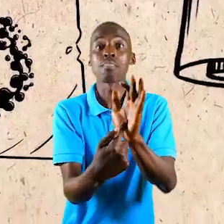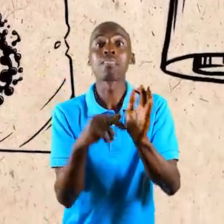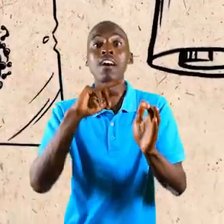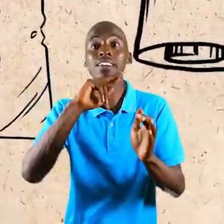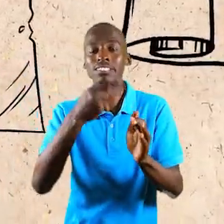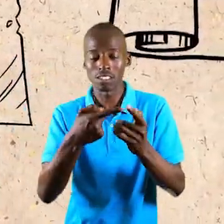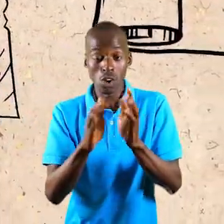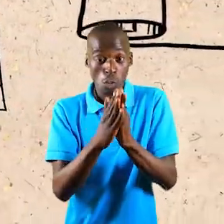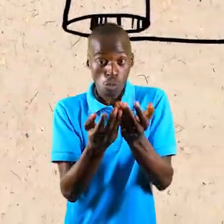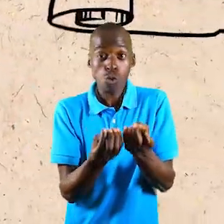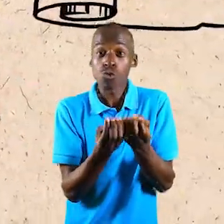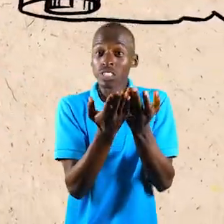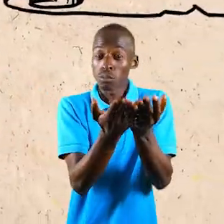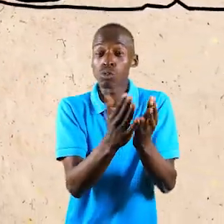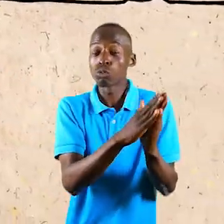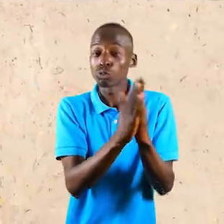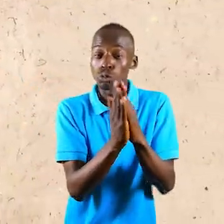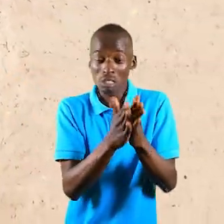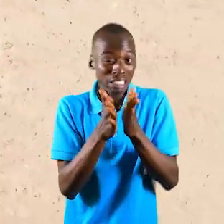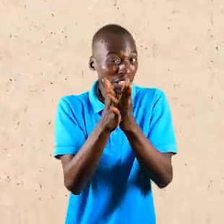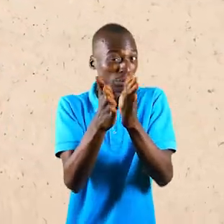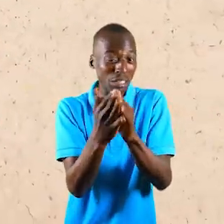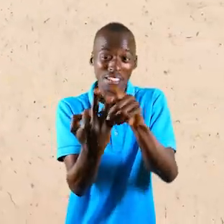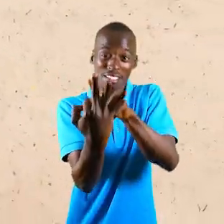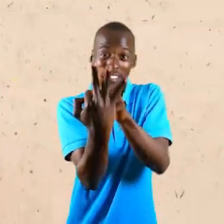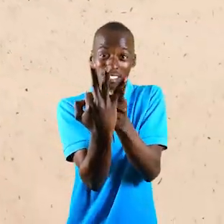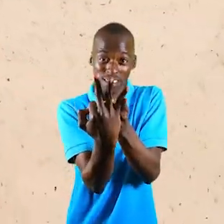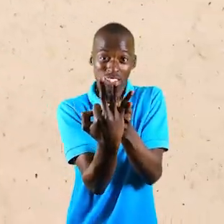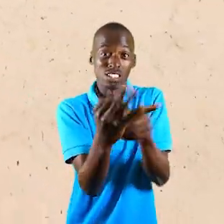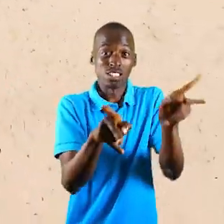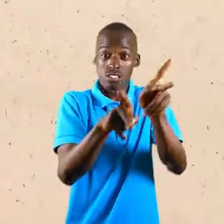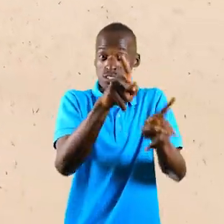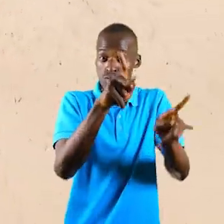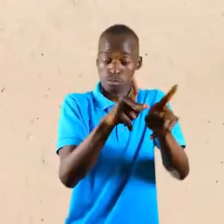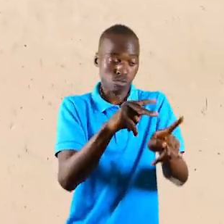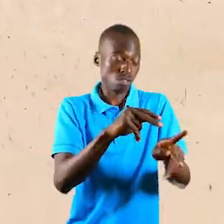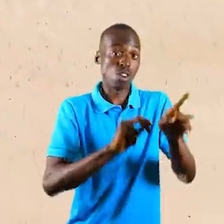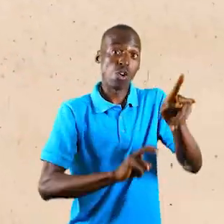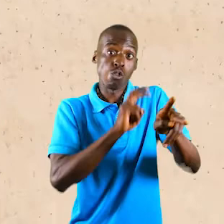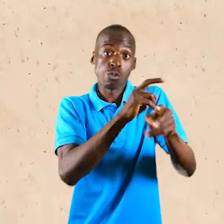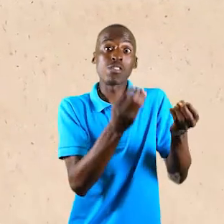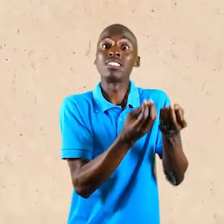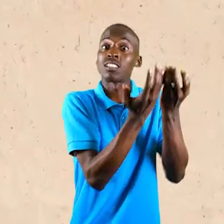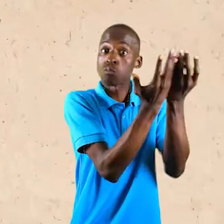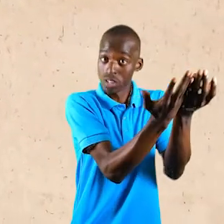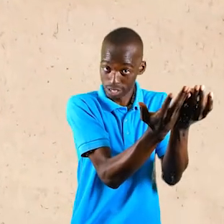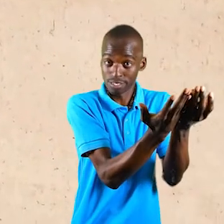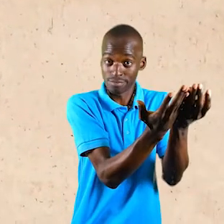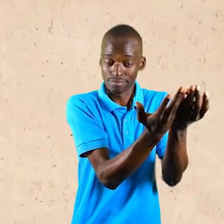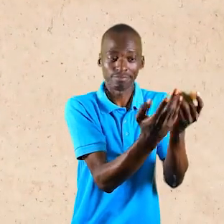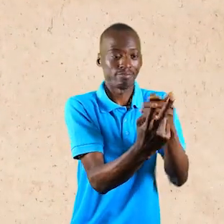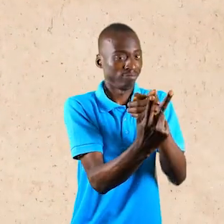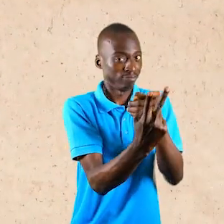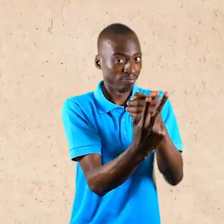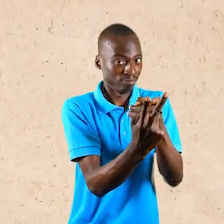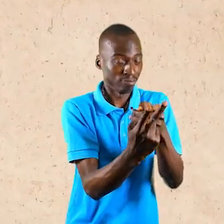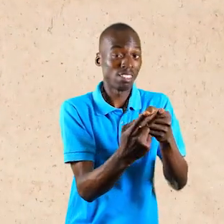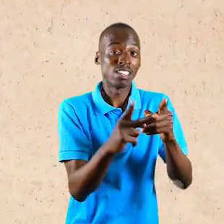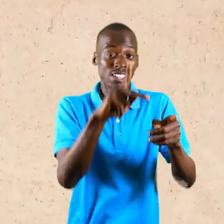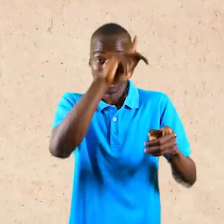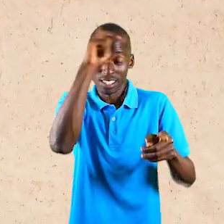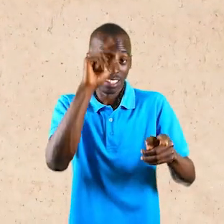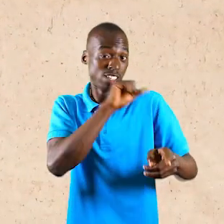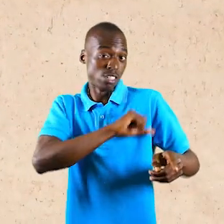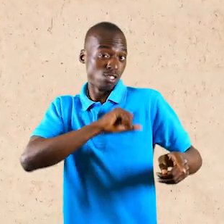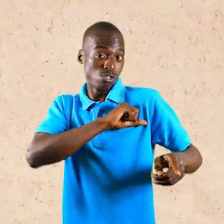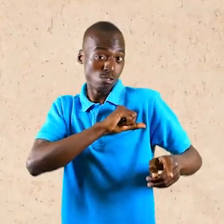need. The book of Samuel's story focuses on three main characters: the prophet Samuel, where the book gets its name, and then King Saul, and